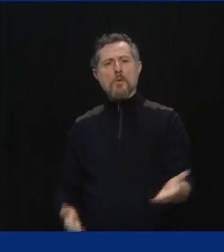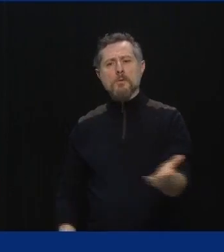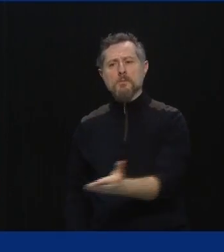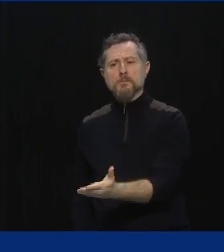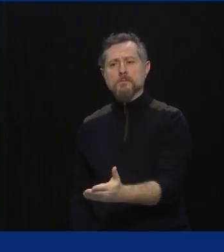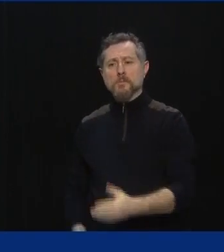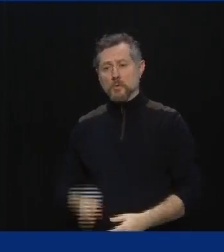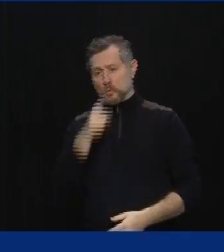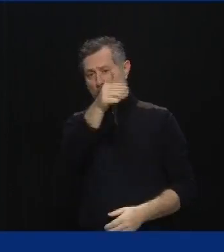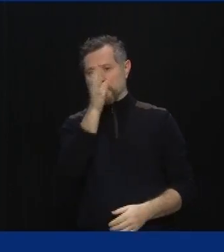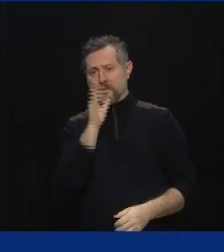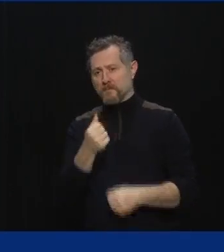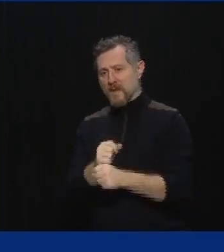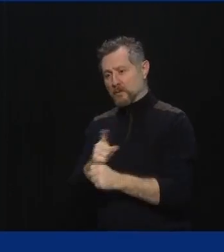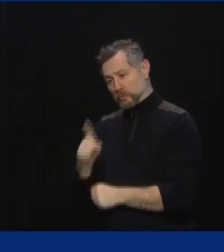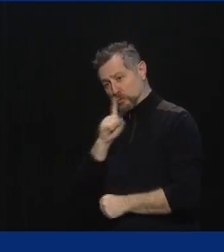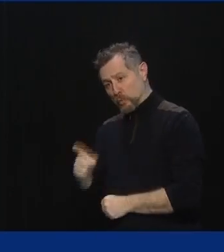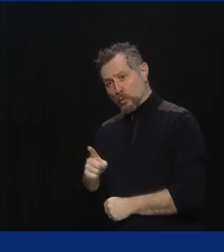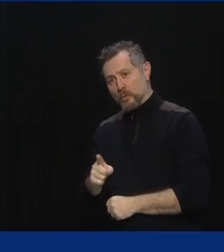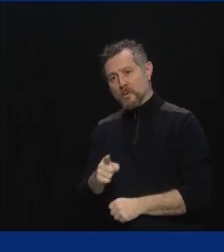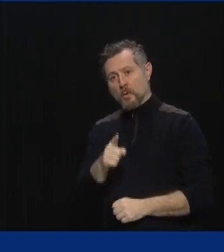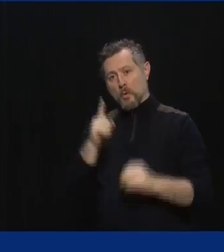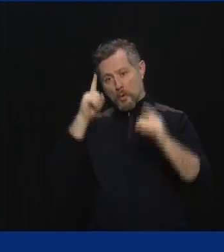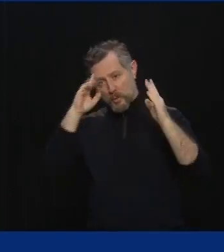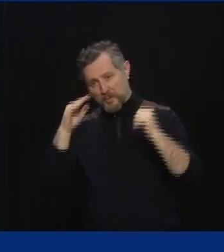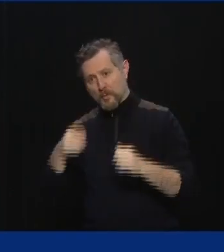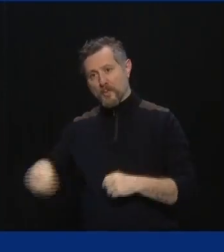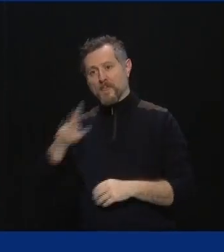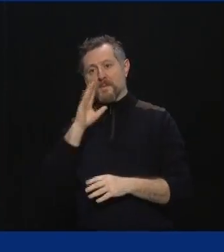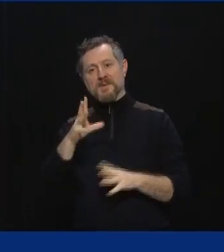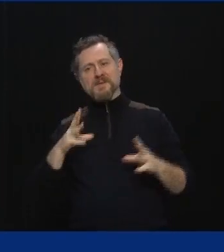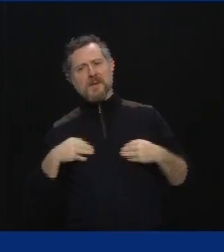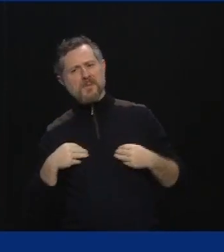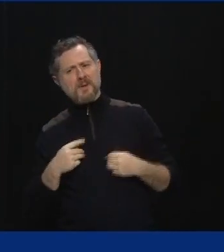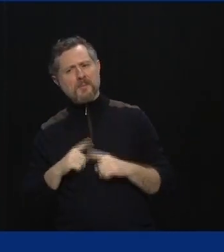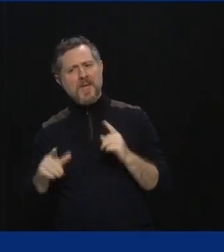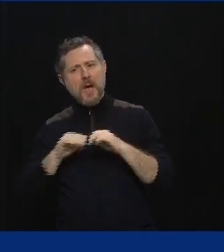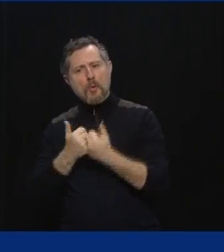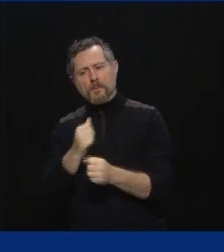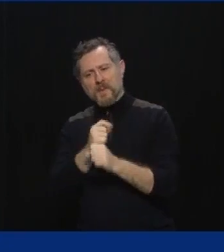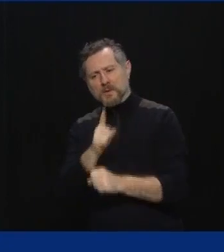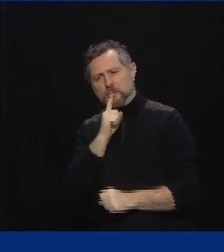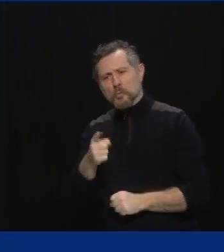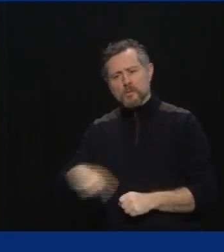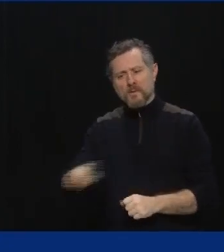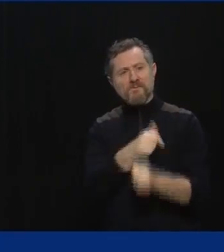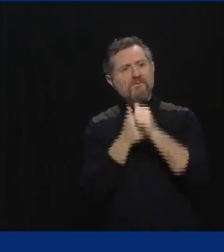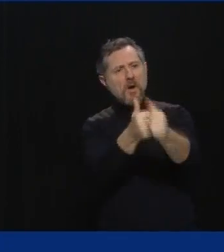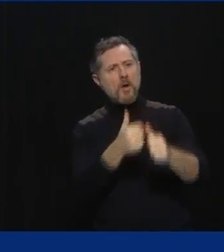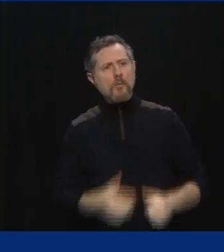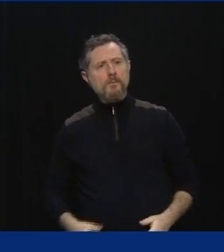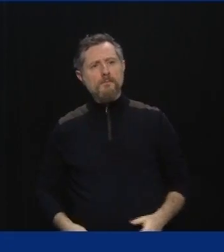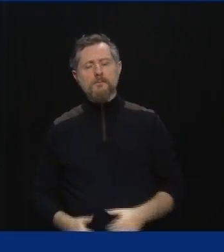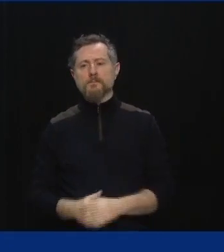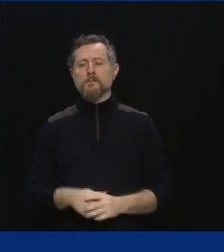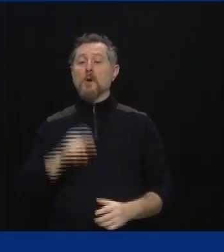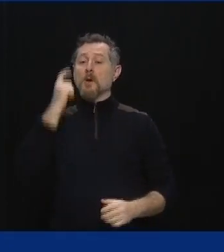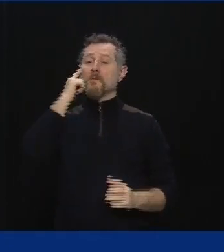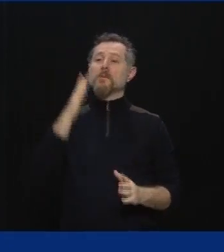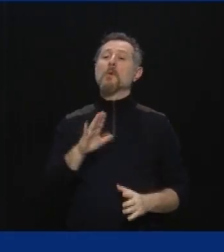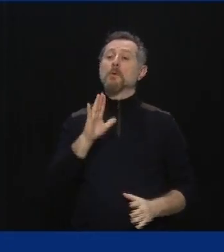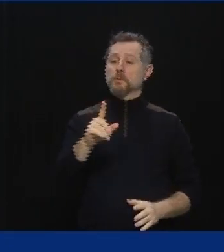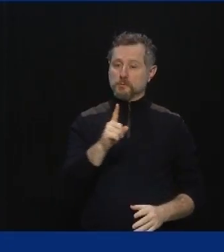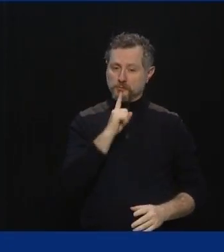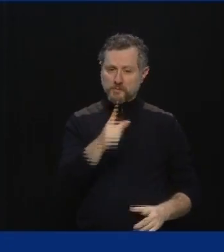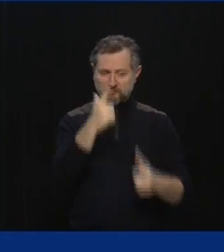making sure, like you said, you're hoping that they're going to come around, but how, in the meantime, are you going to make sure that they are enforcing this mask mandate? We have left this to the